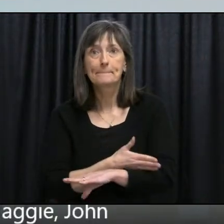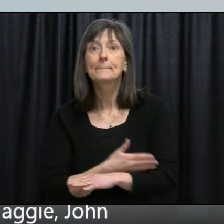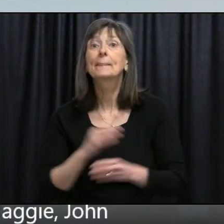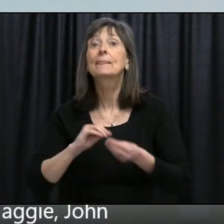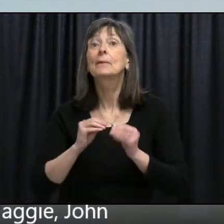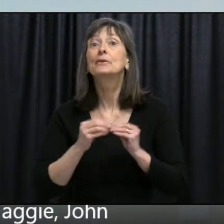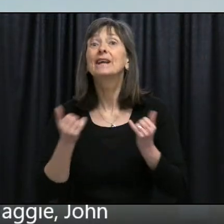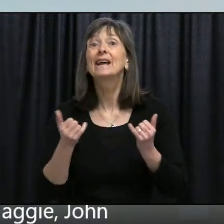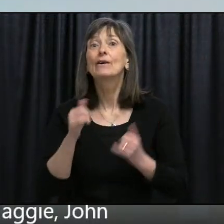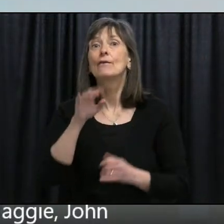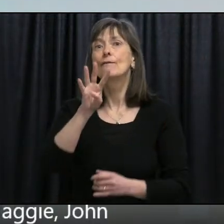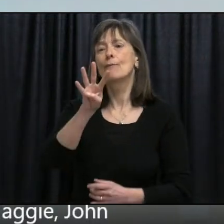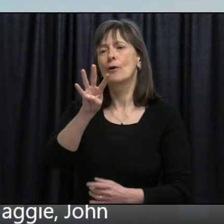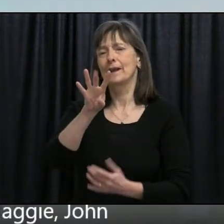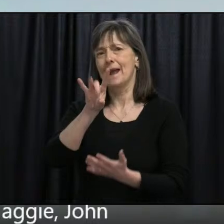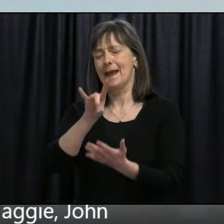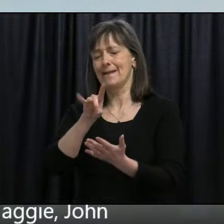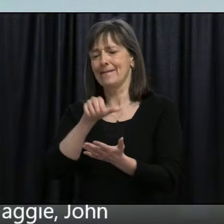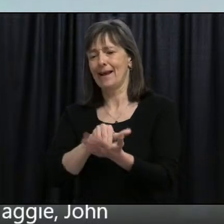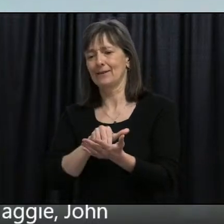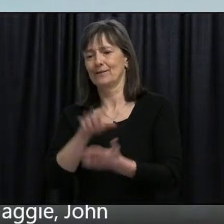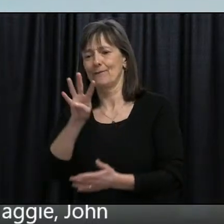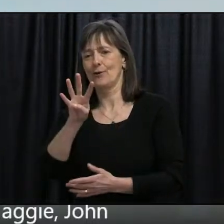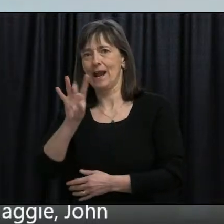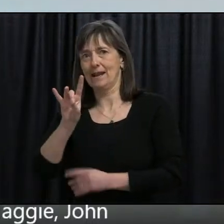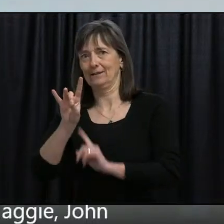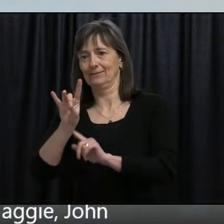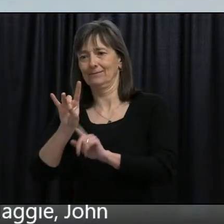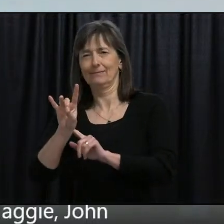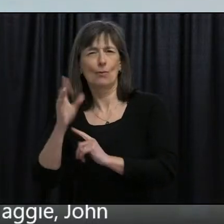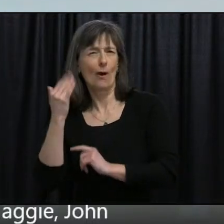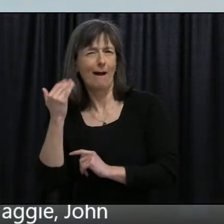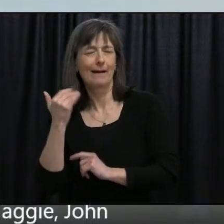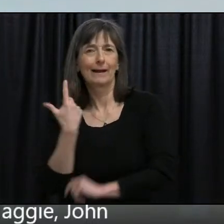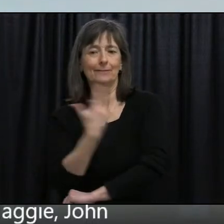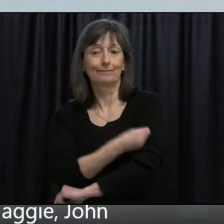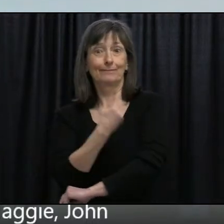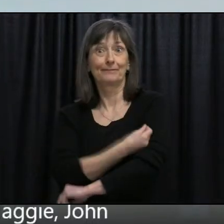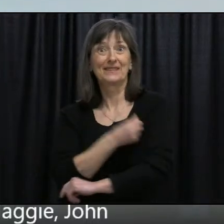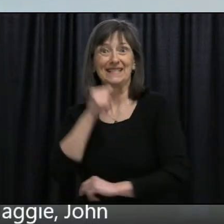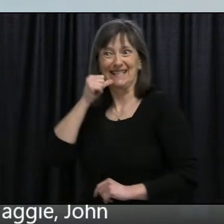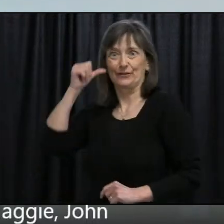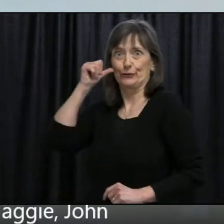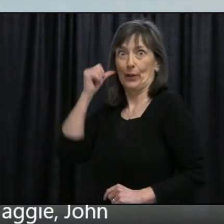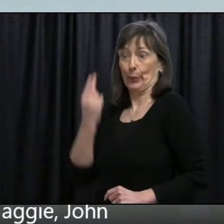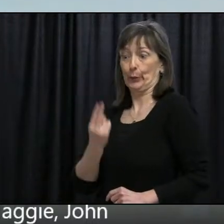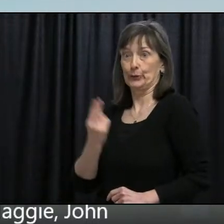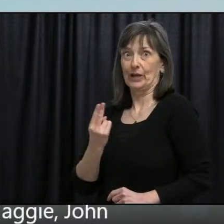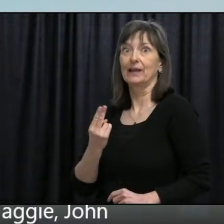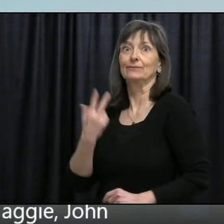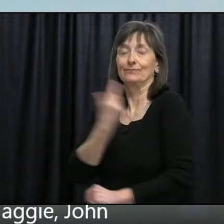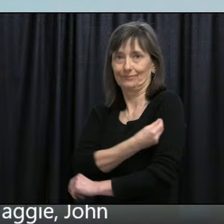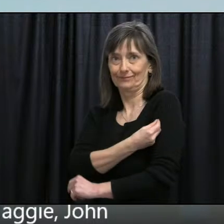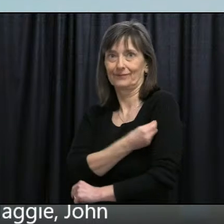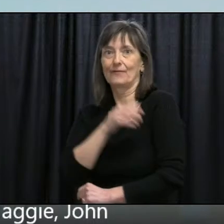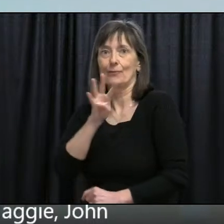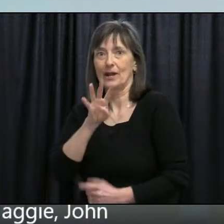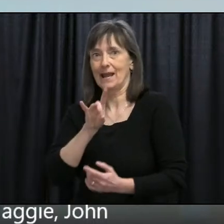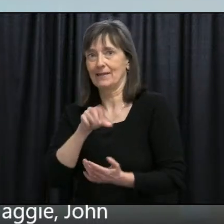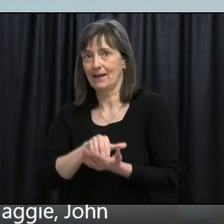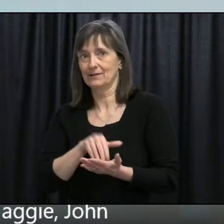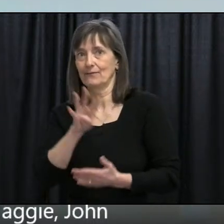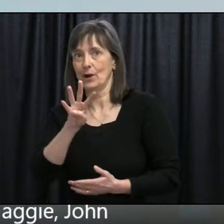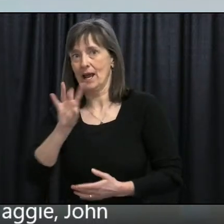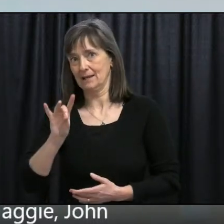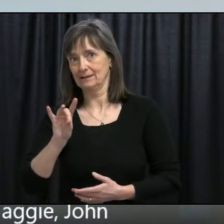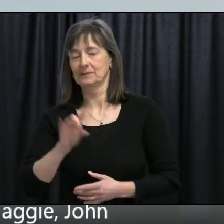is 48,048. That is the number of people vaccinated as of yesterday across this province, and